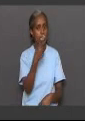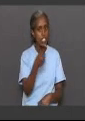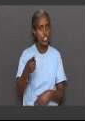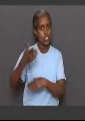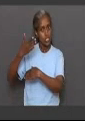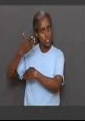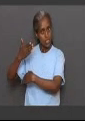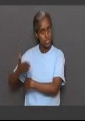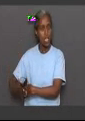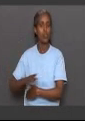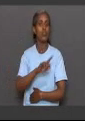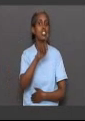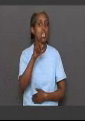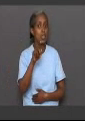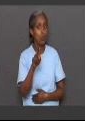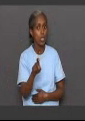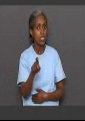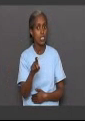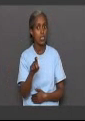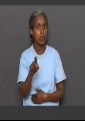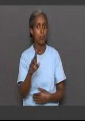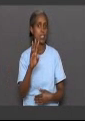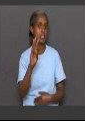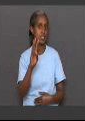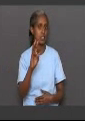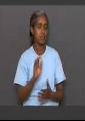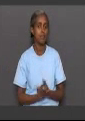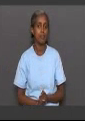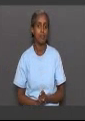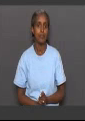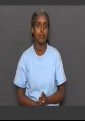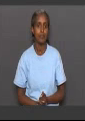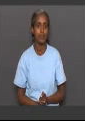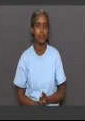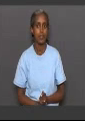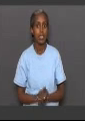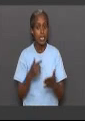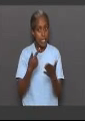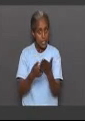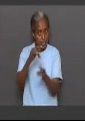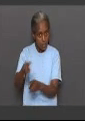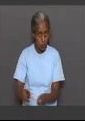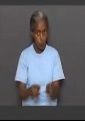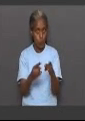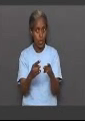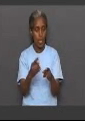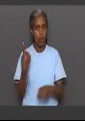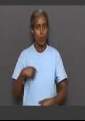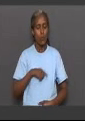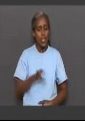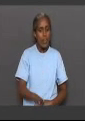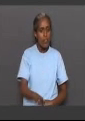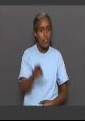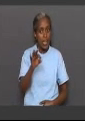each side of the equation by 6. In this way, we